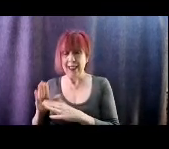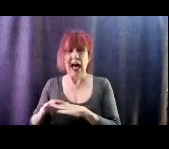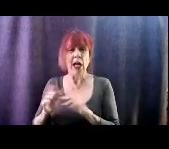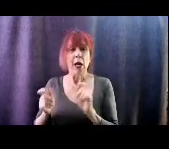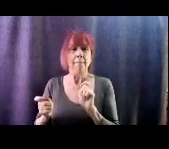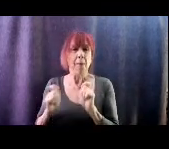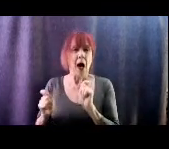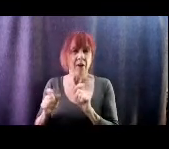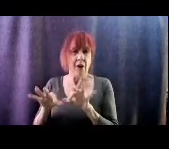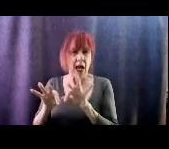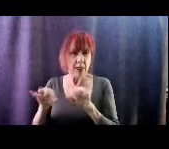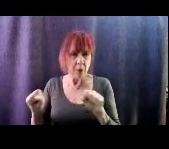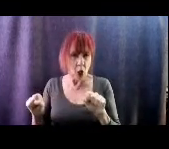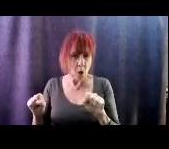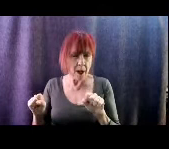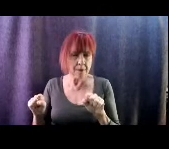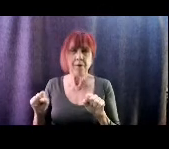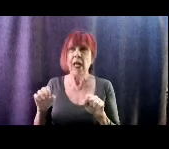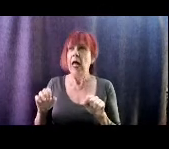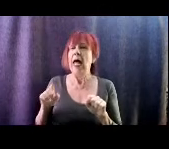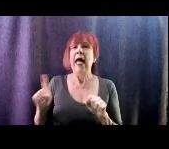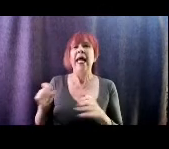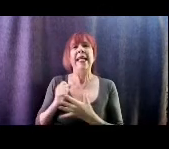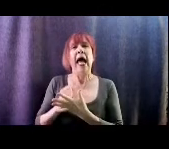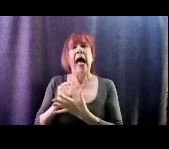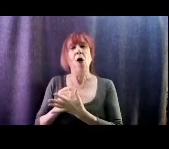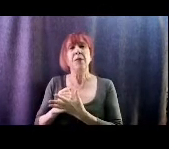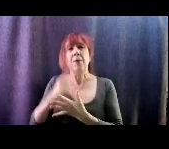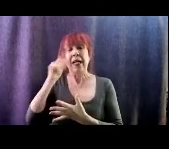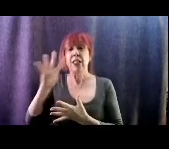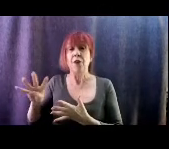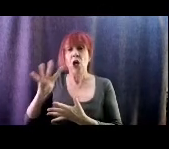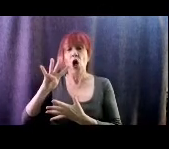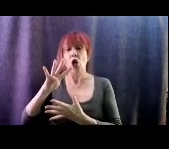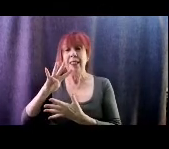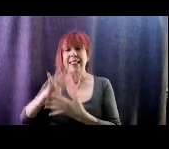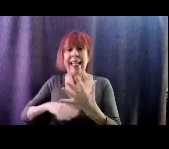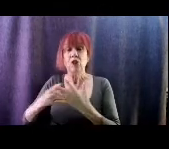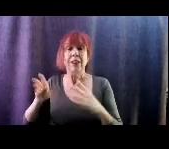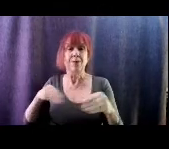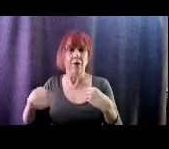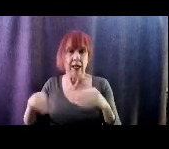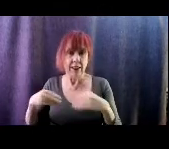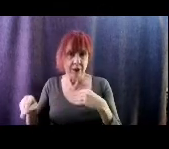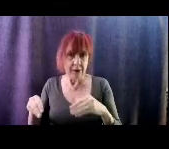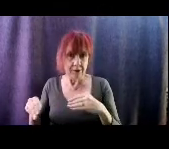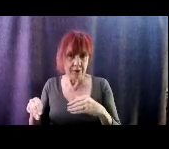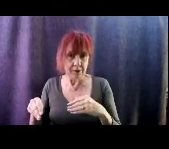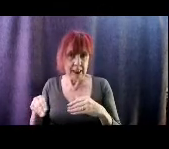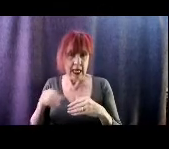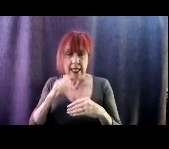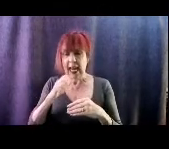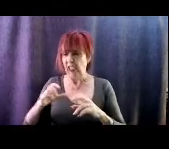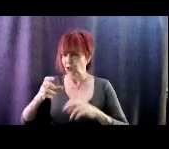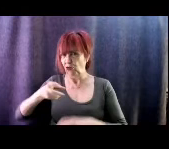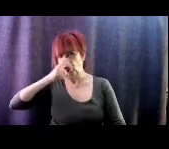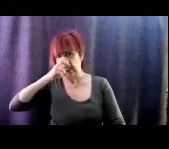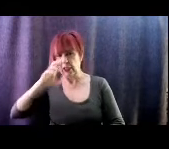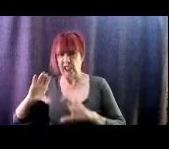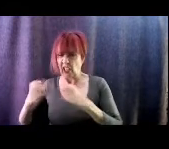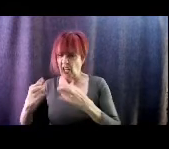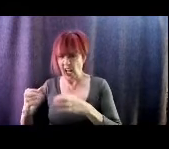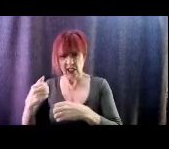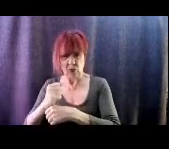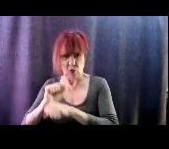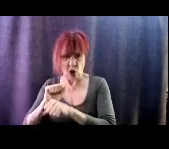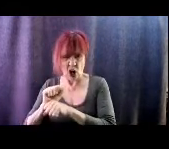scheduling, but a lot of times they're not limited with coursework. And so it's a little bit easier to set up a program and get it